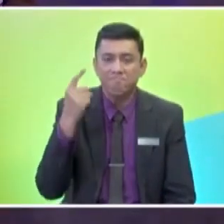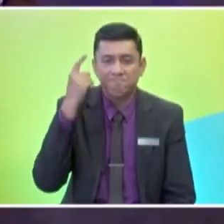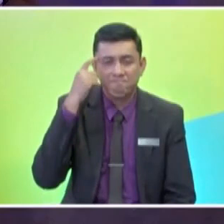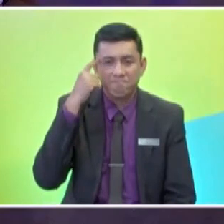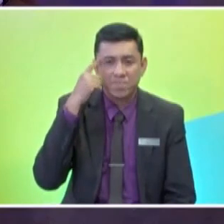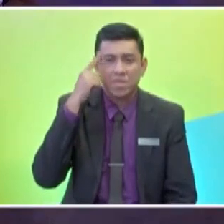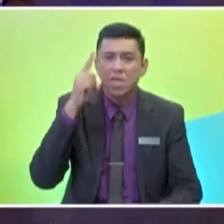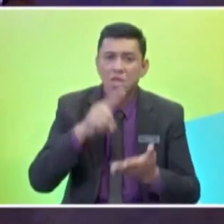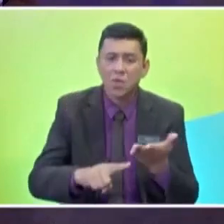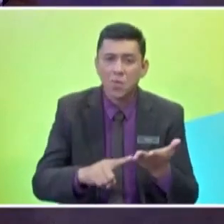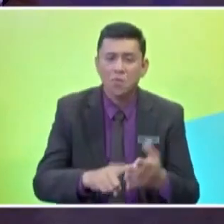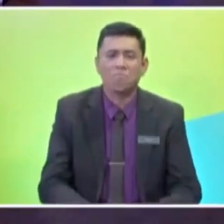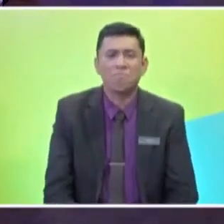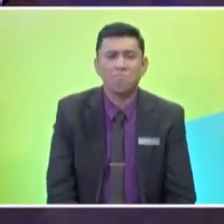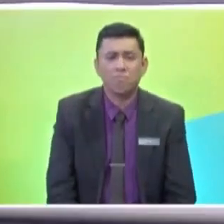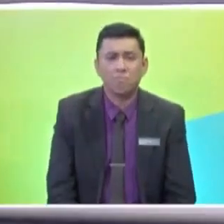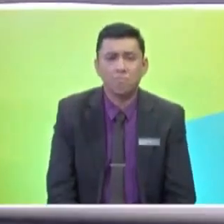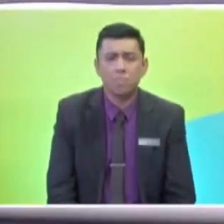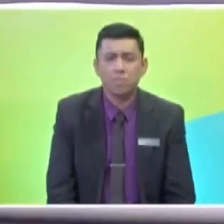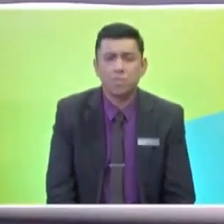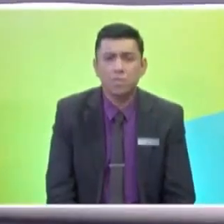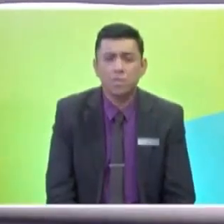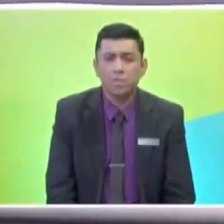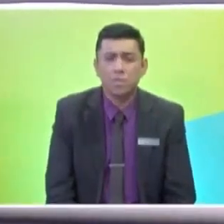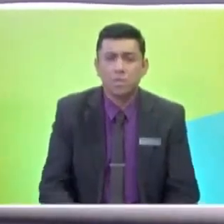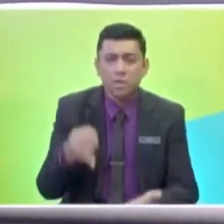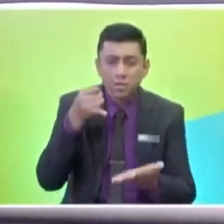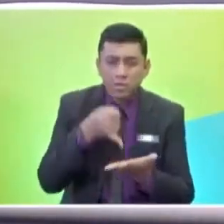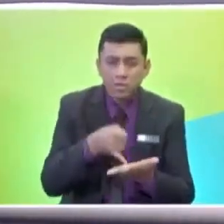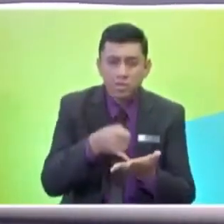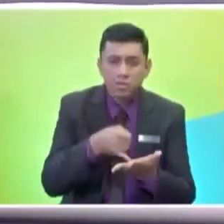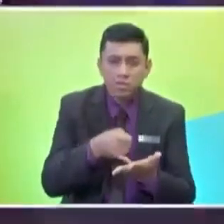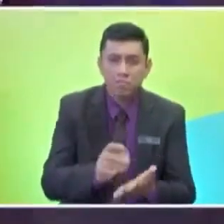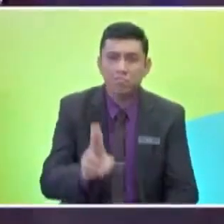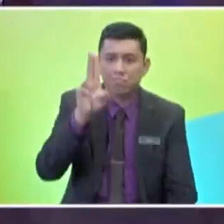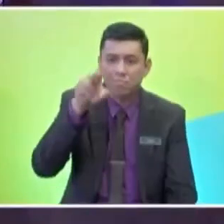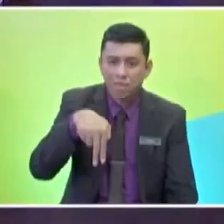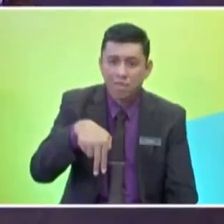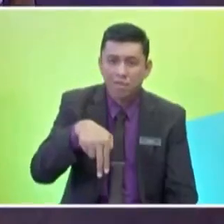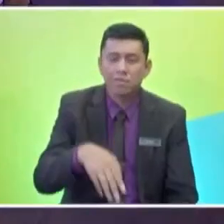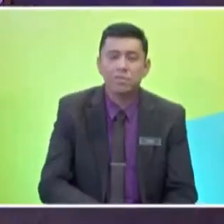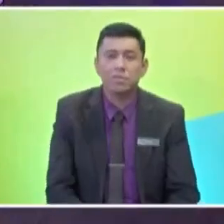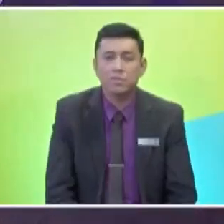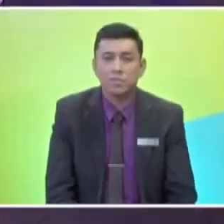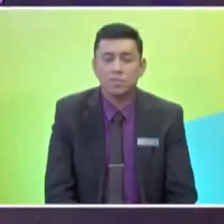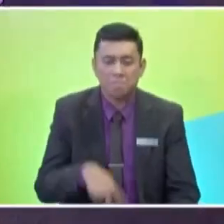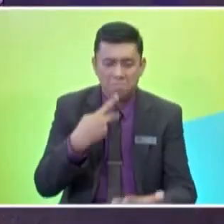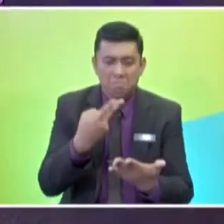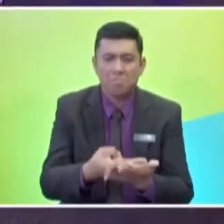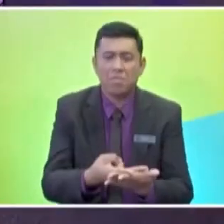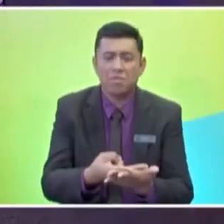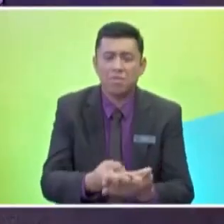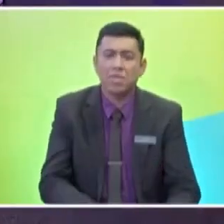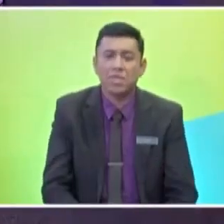What happened to this chicken? It's like upside down. Okay, so here's the